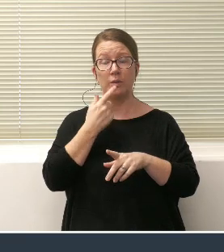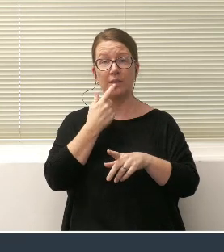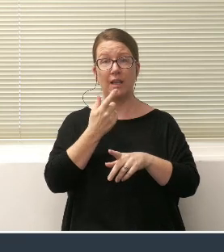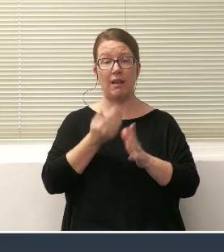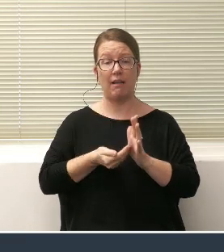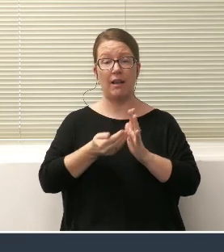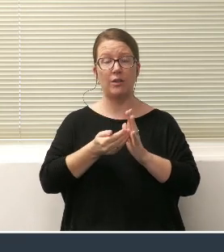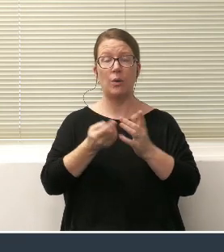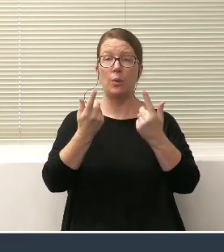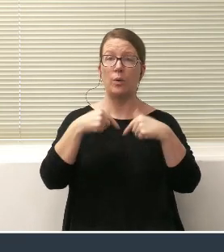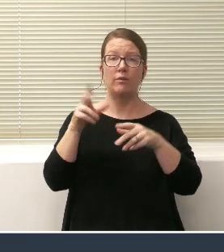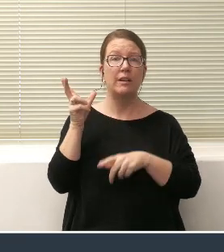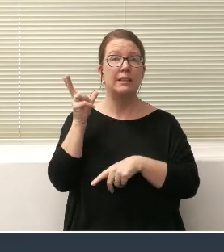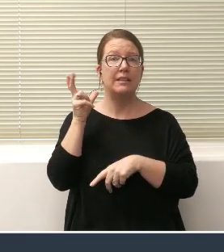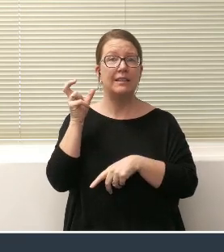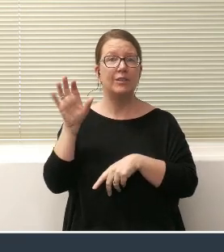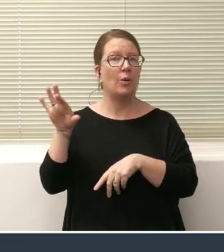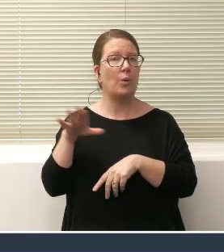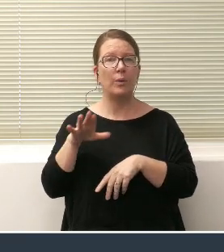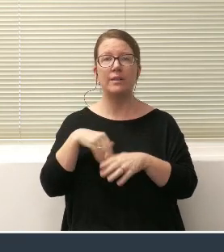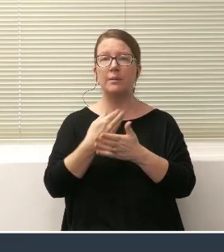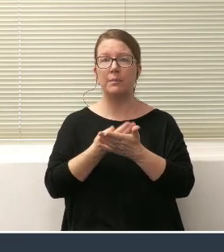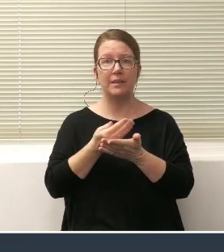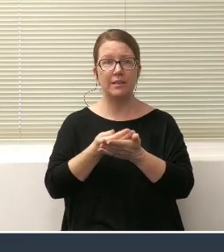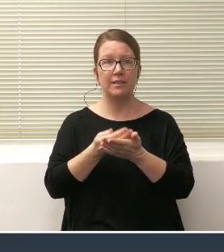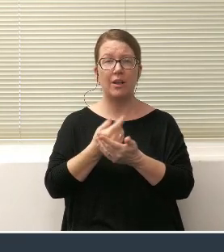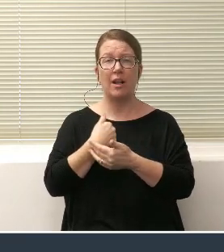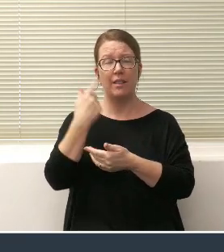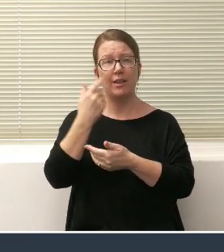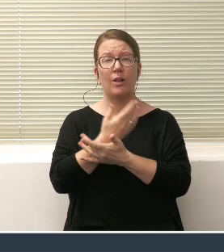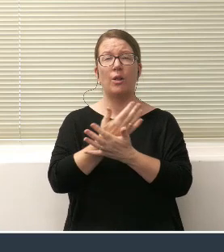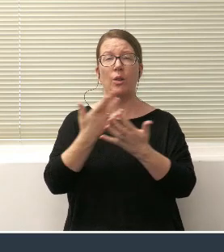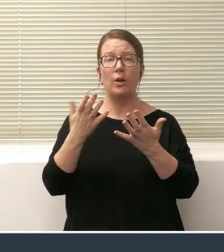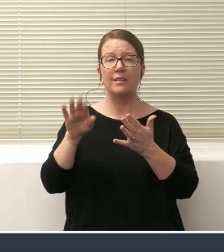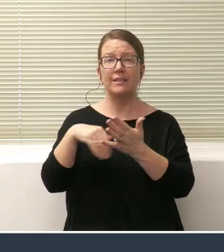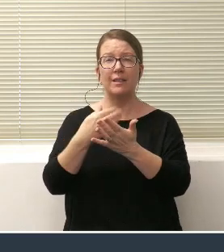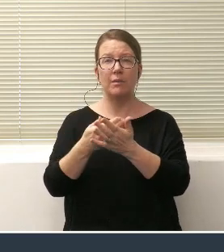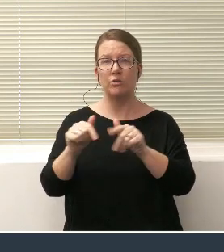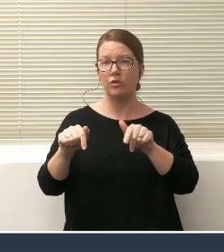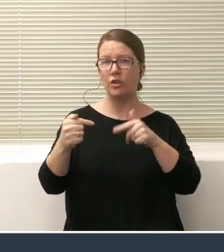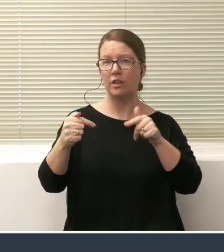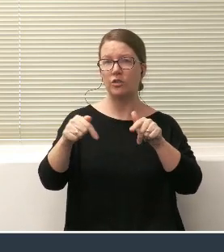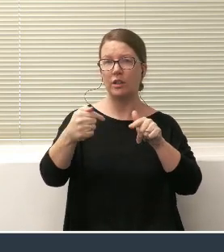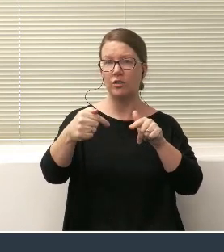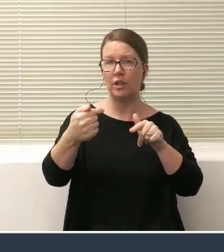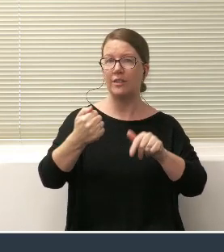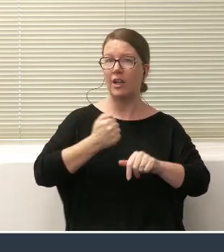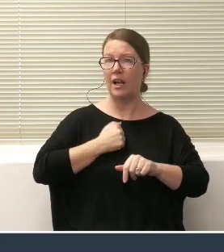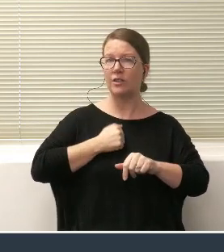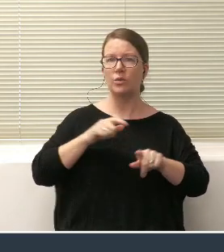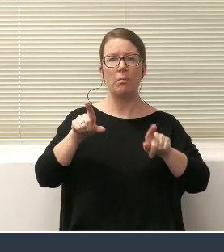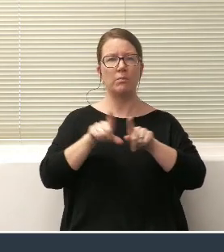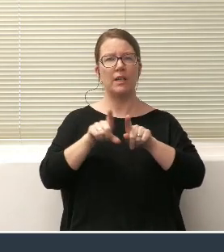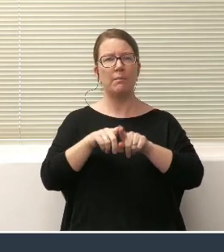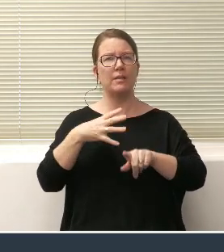say we've listened to our submitters. I think we have had lots of submitters come and challenge us to be like a